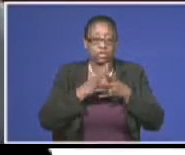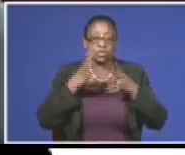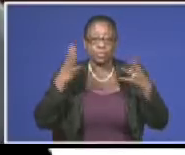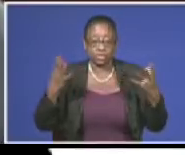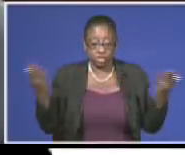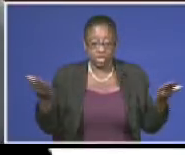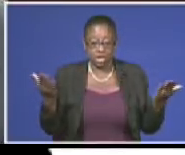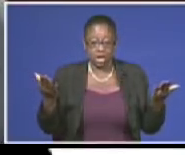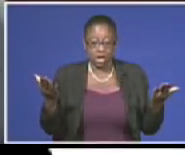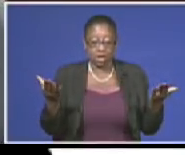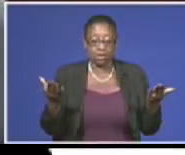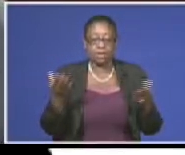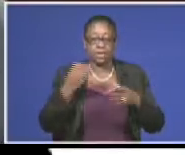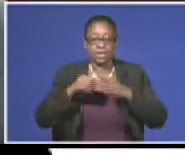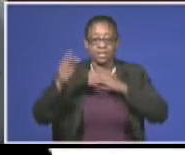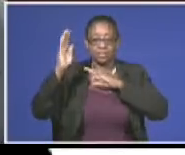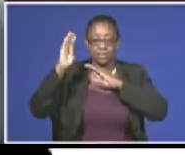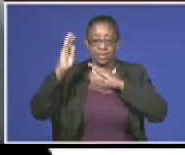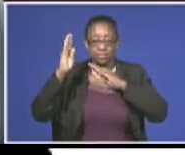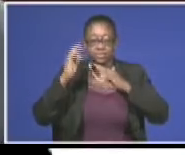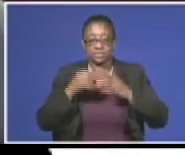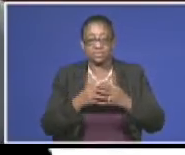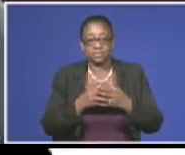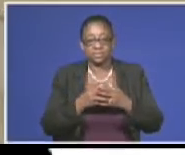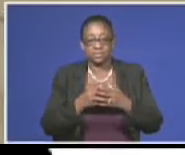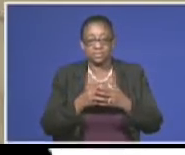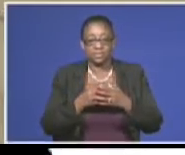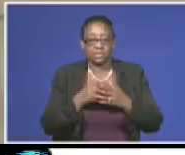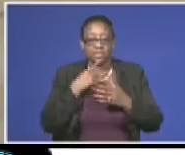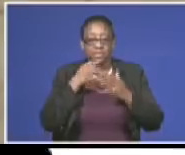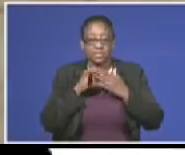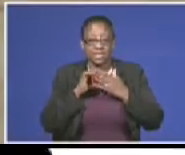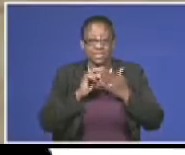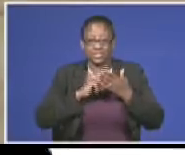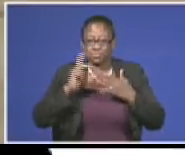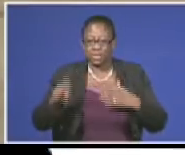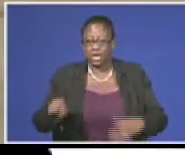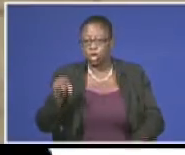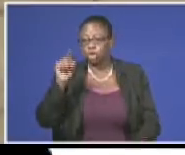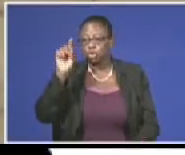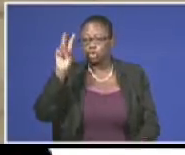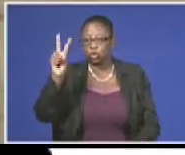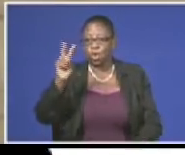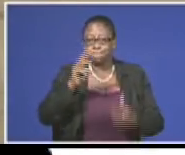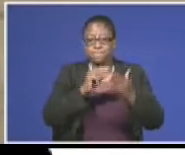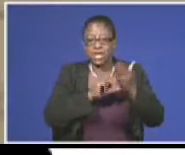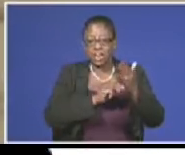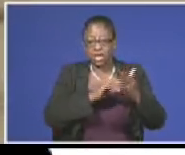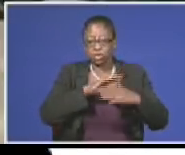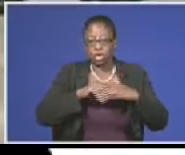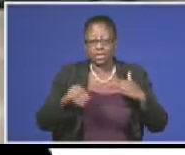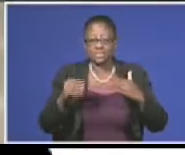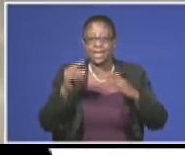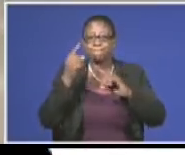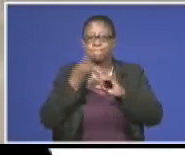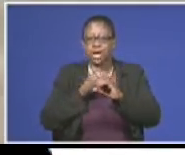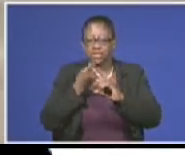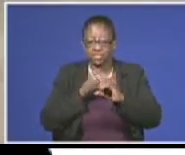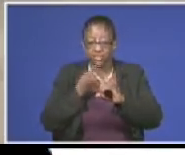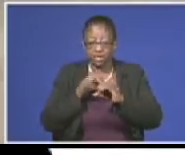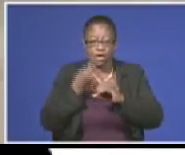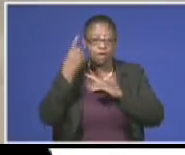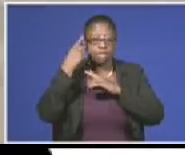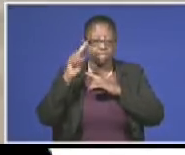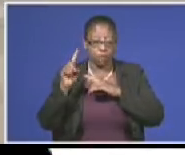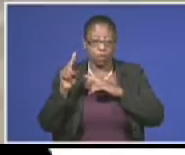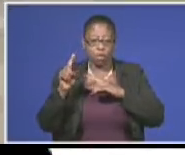in New Providence. According to Parker, B.P.L currently spends nearly $2 million per month to rent power generators. He says the new engine